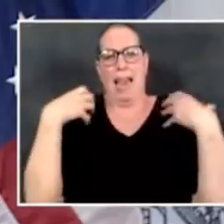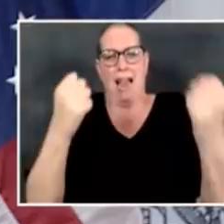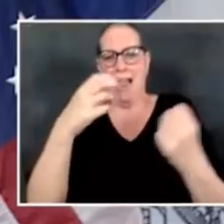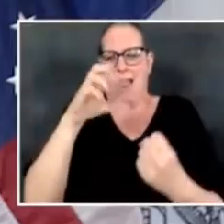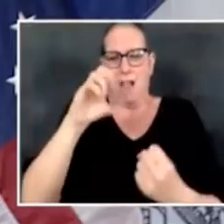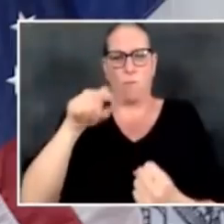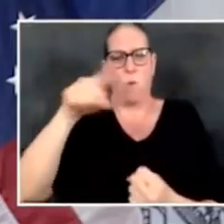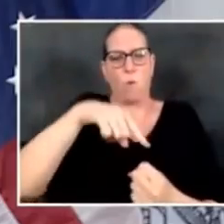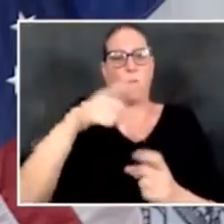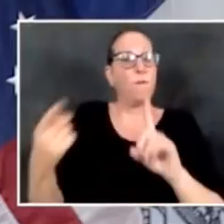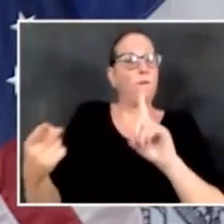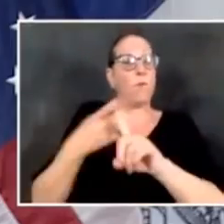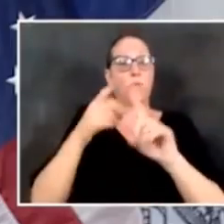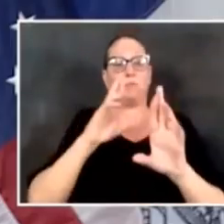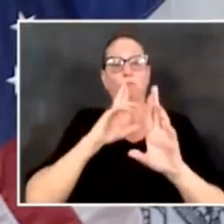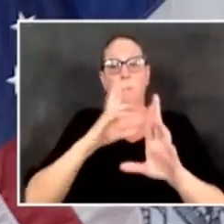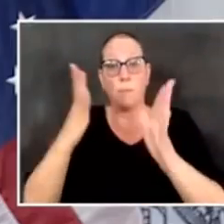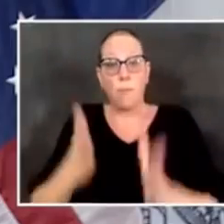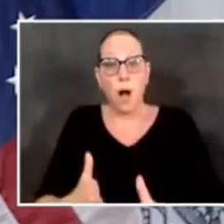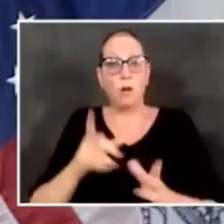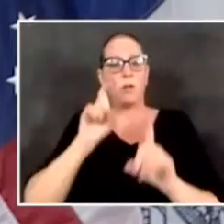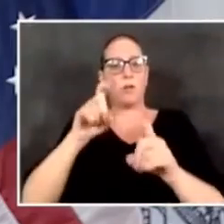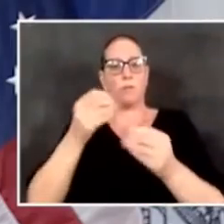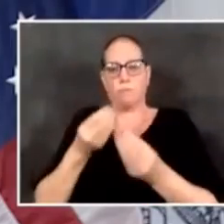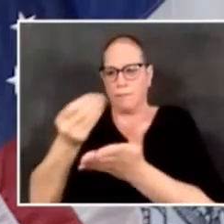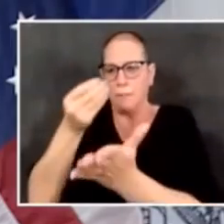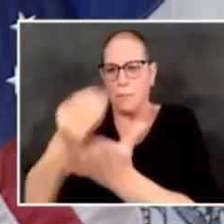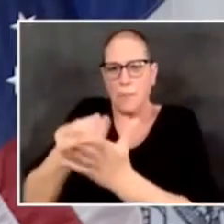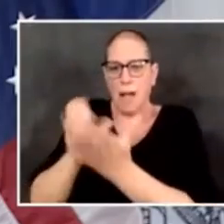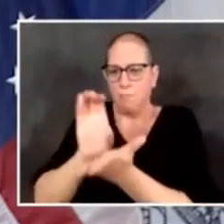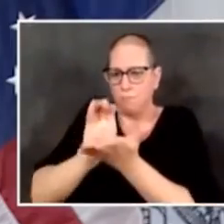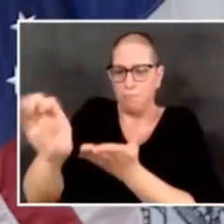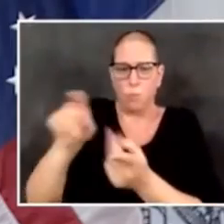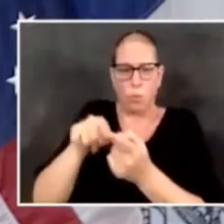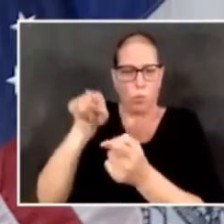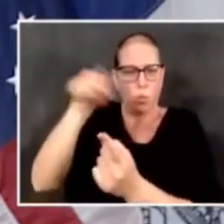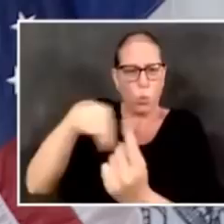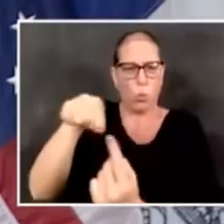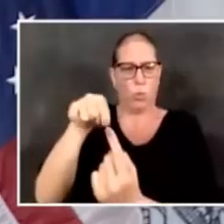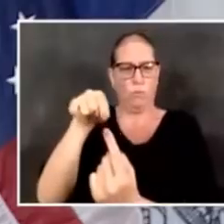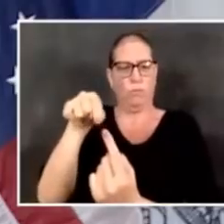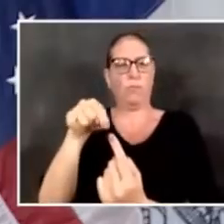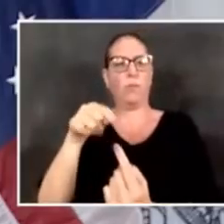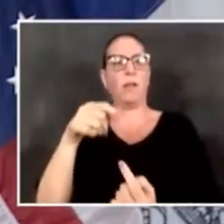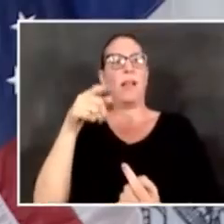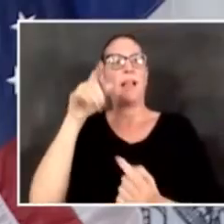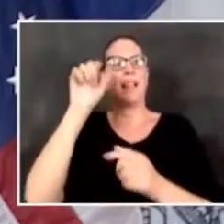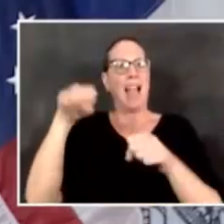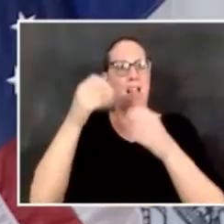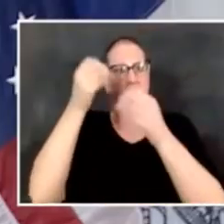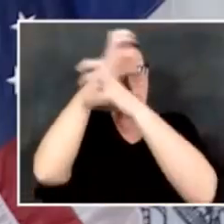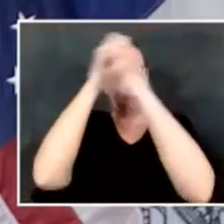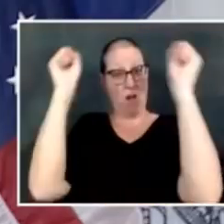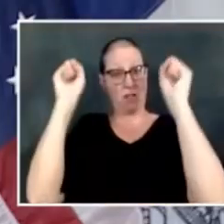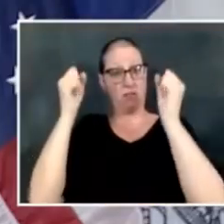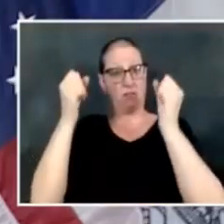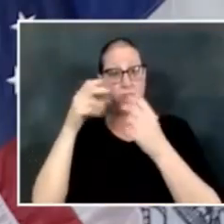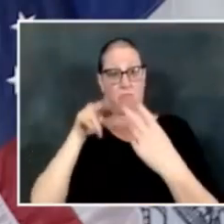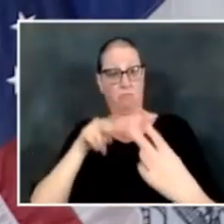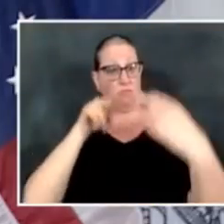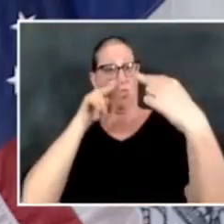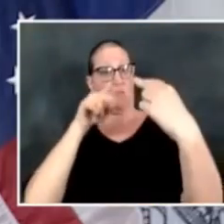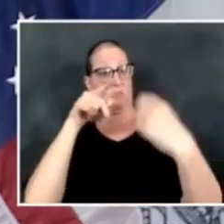protecting lives? Is he opposed to that? Does he want to look them in the face and say, you don't deserve help? I don't think he has the guts to do